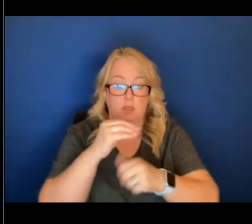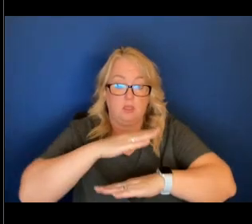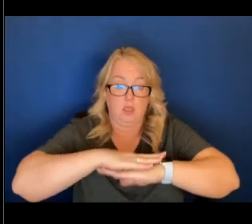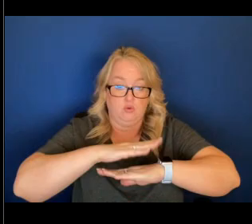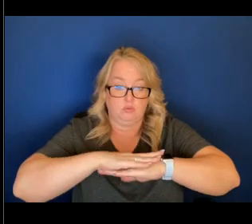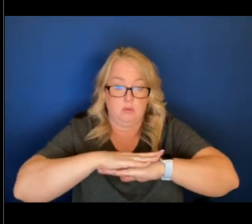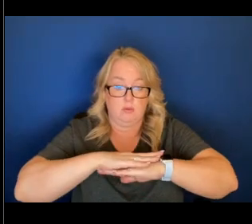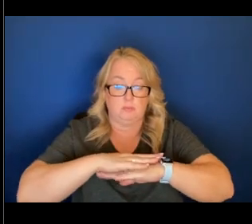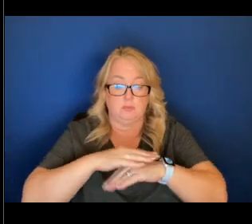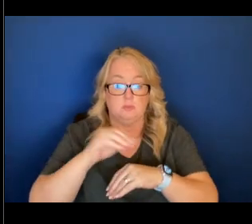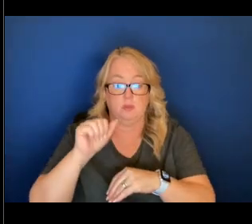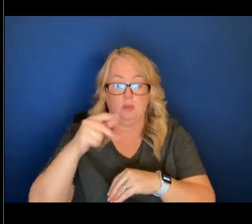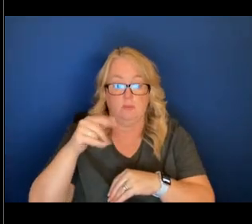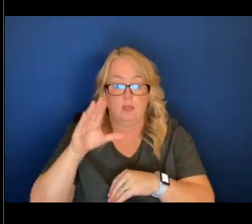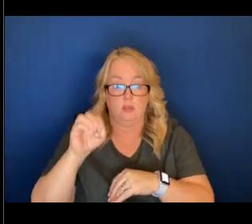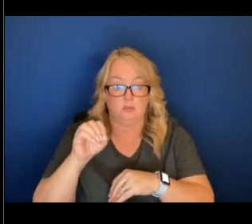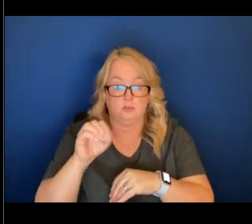countertops,